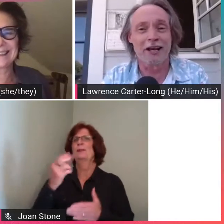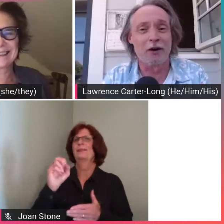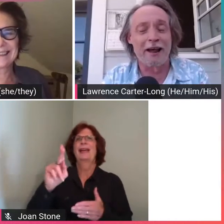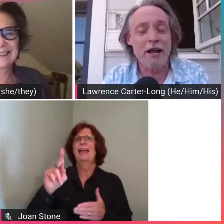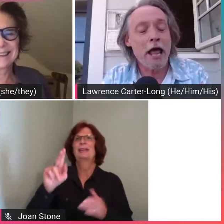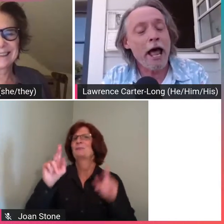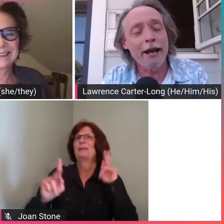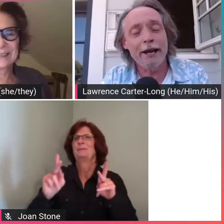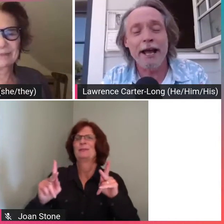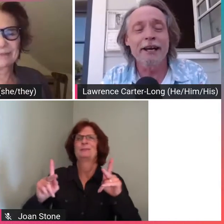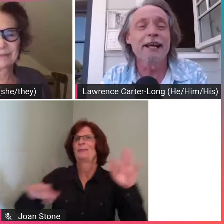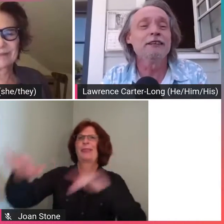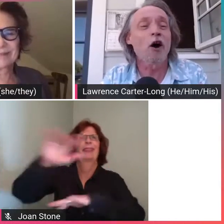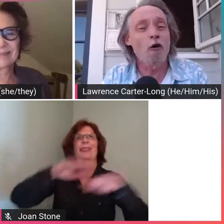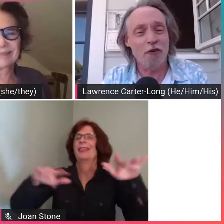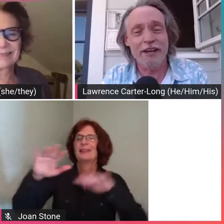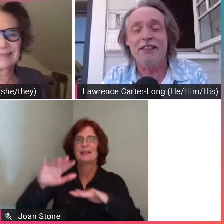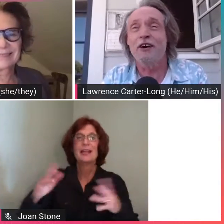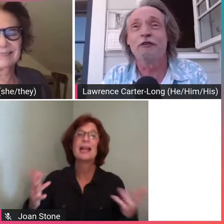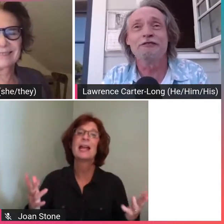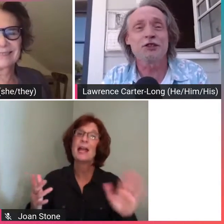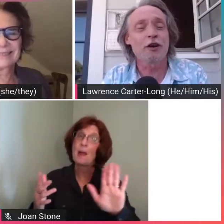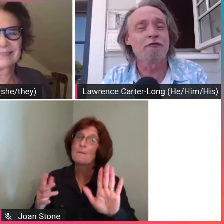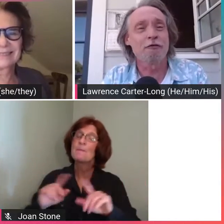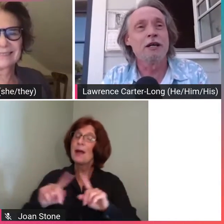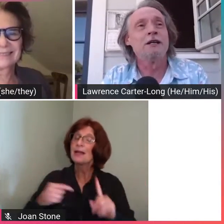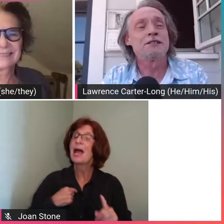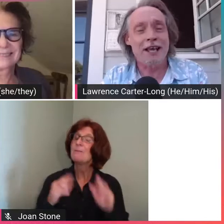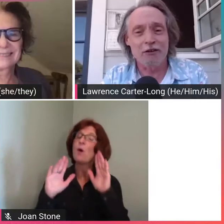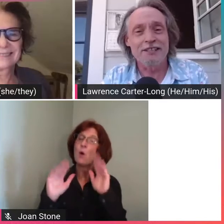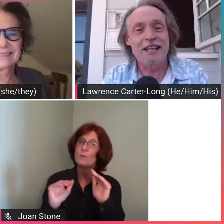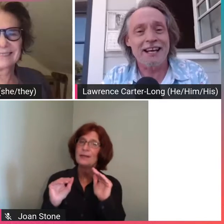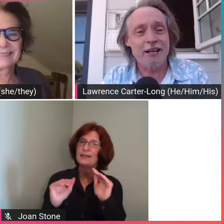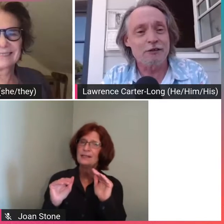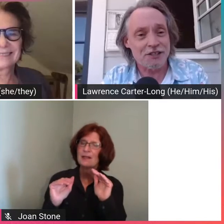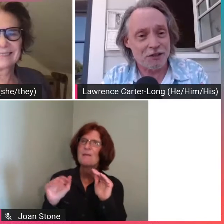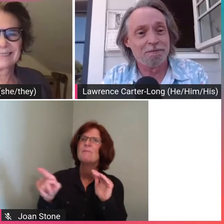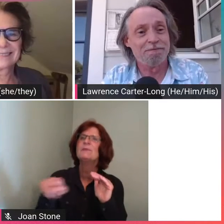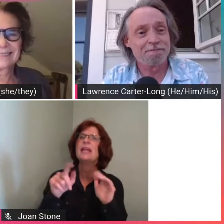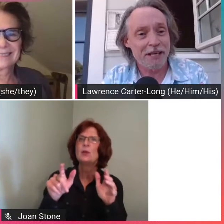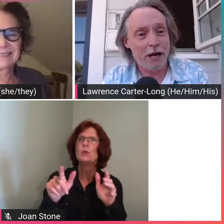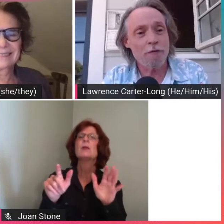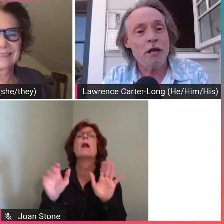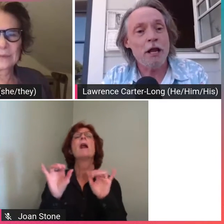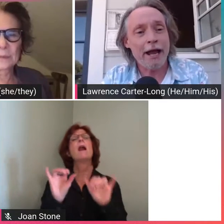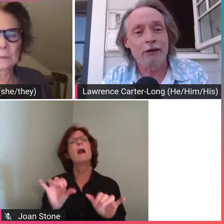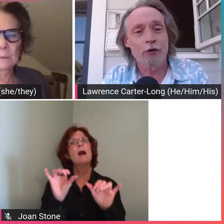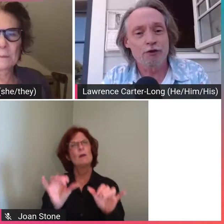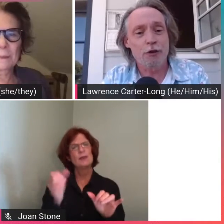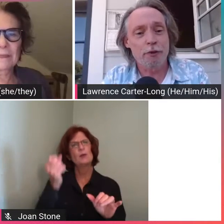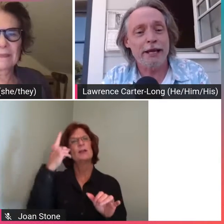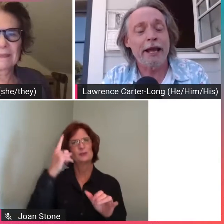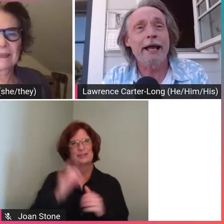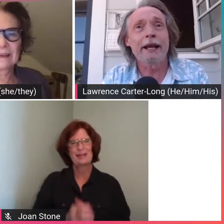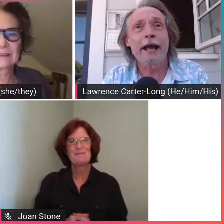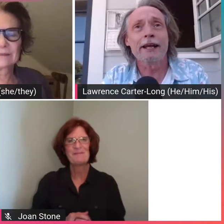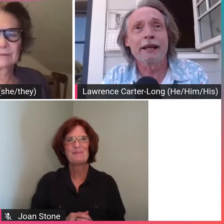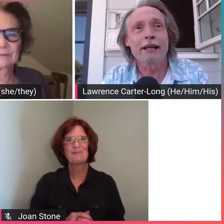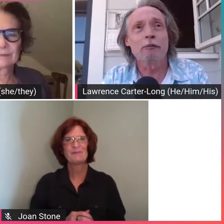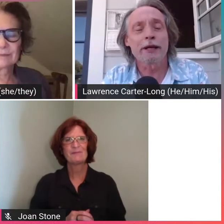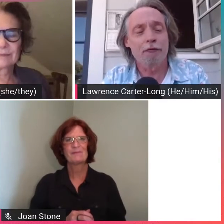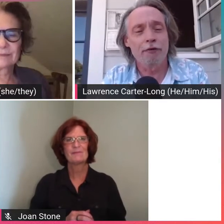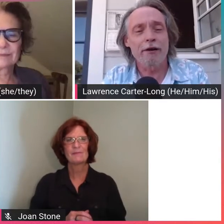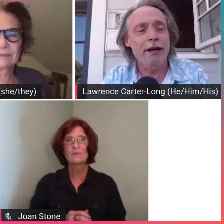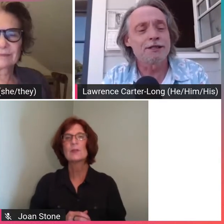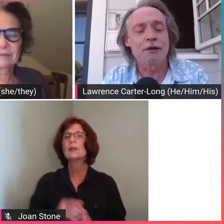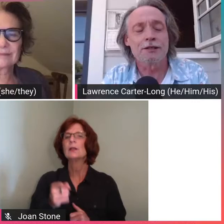people running around? And then hopefully they'll sort of settle into that ecosystem, you know, and move to the beat. And